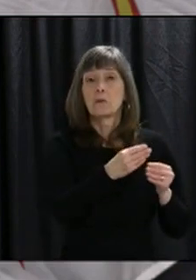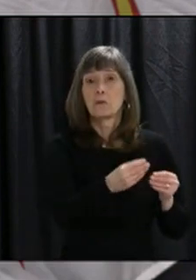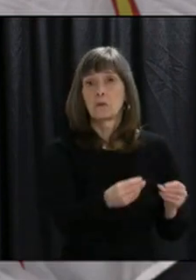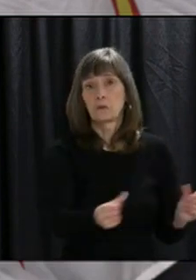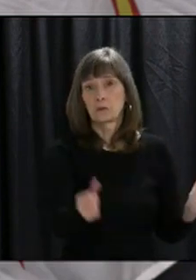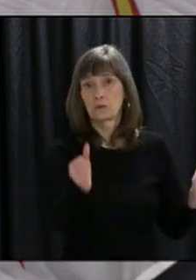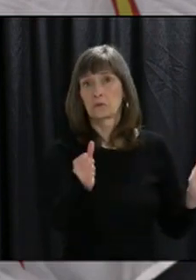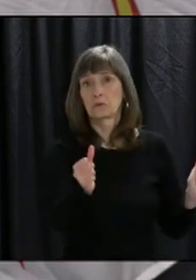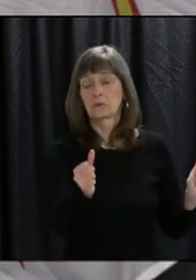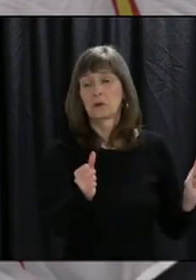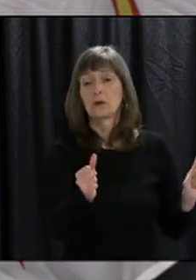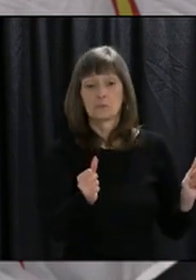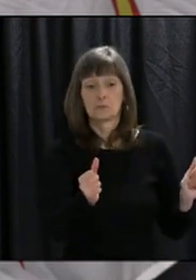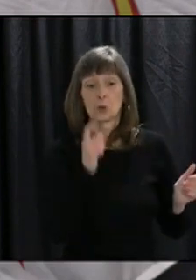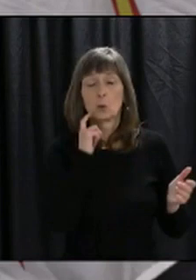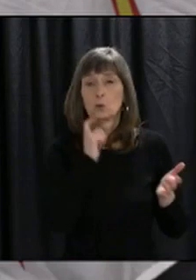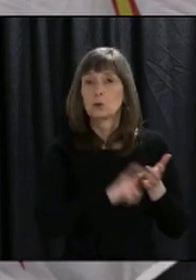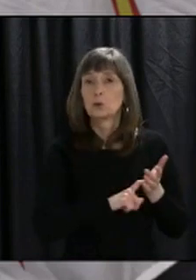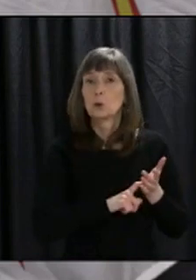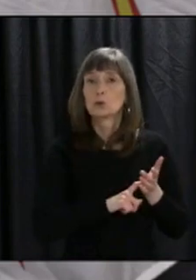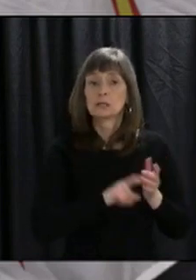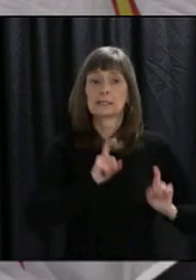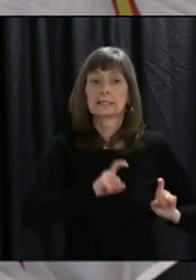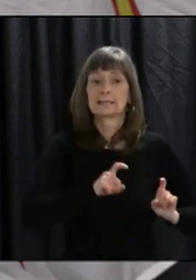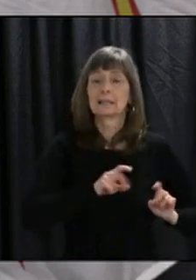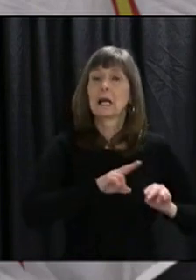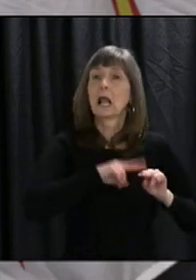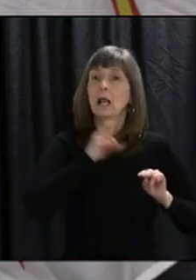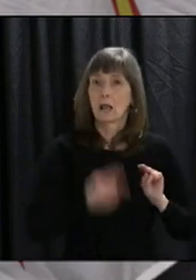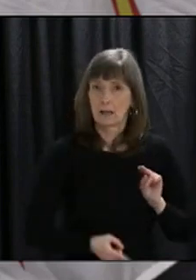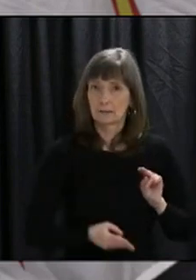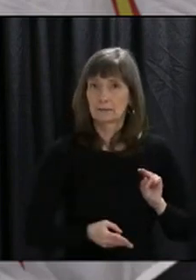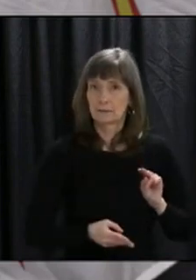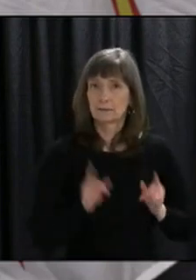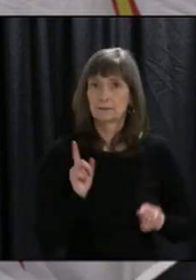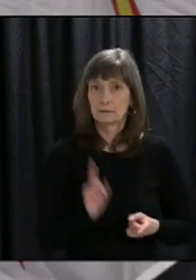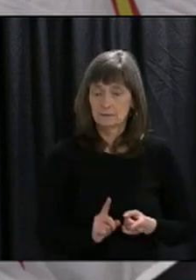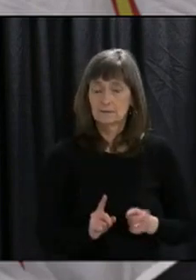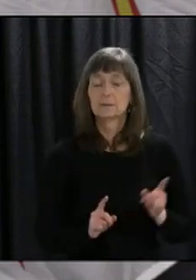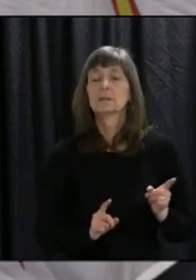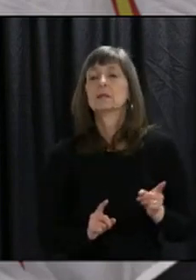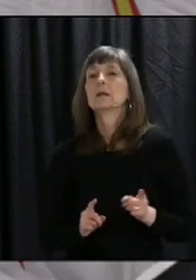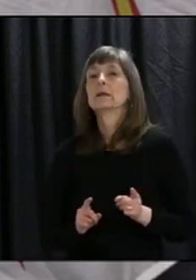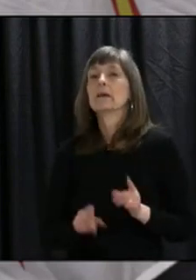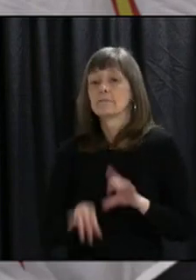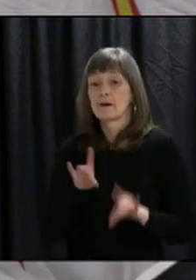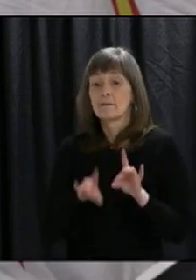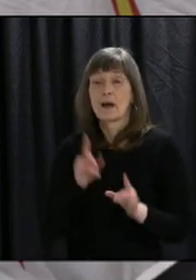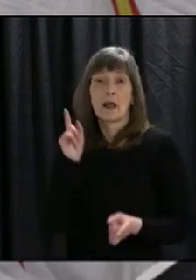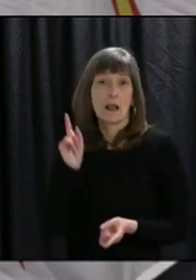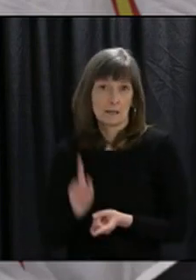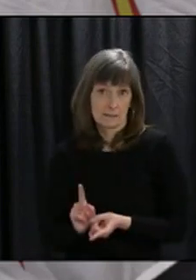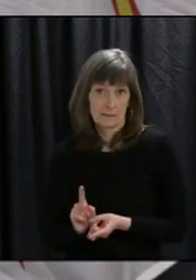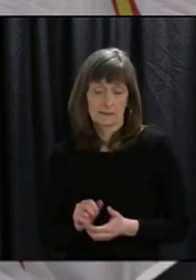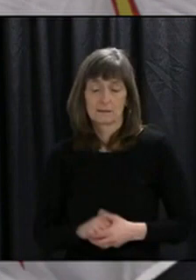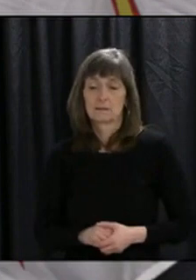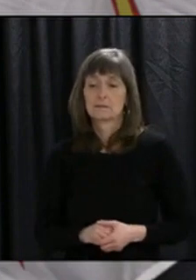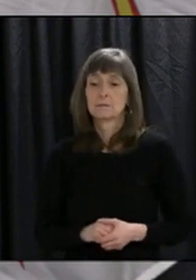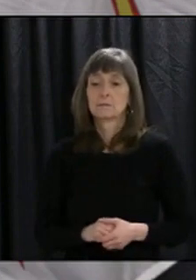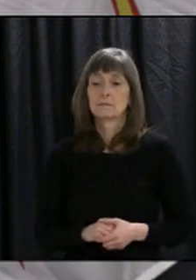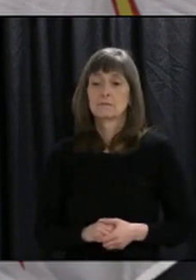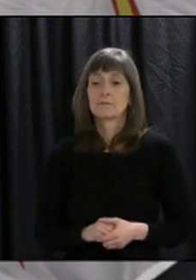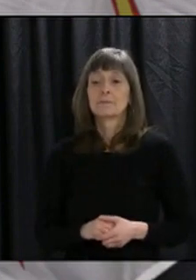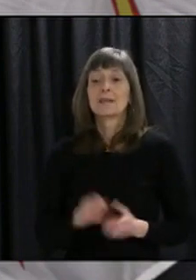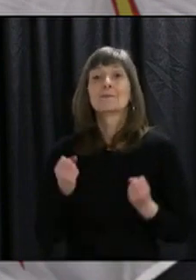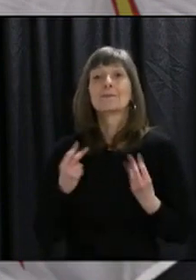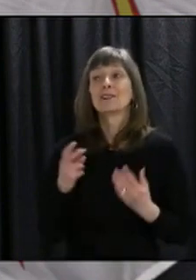so we certainly saw a drop in the testing that came from the contact tracing in that regard. A lot of people who